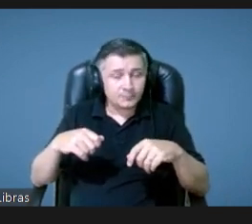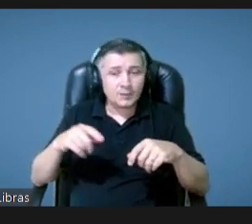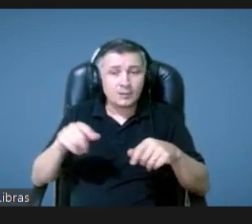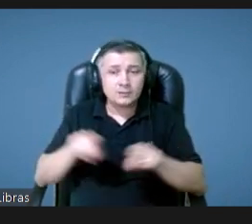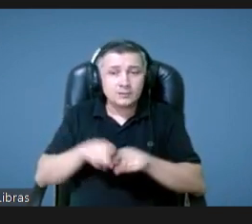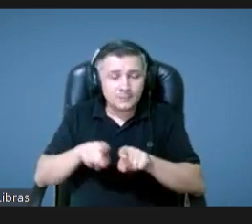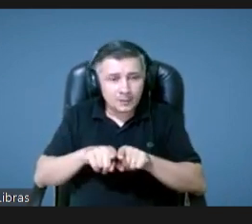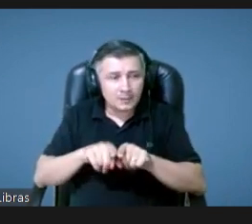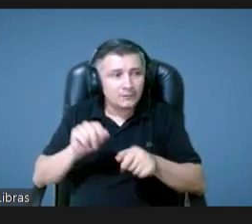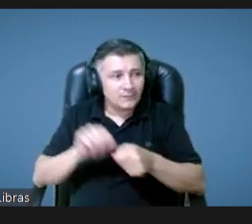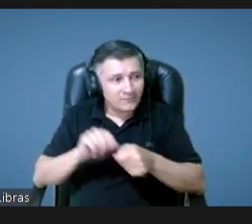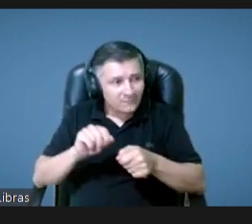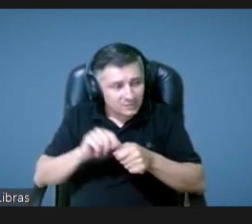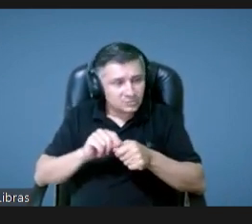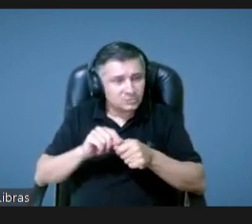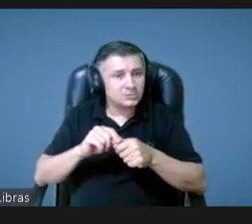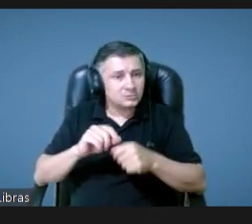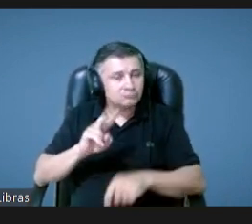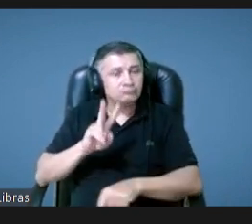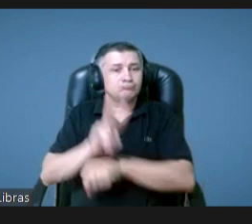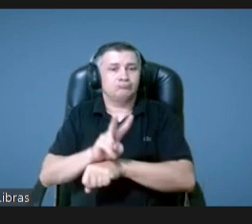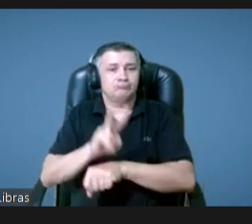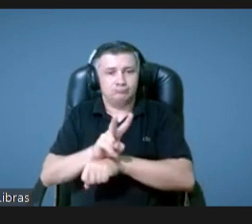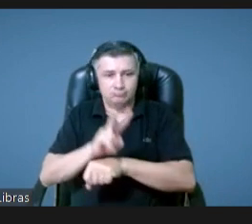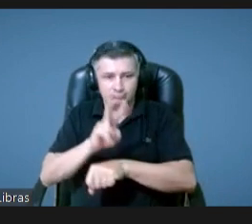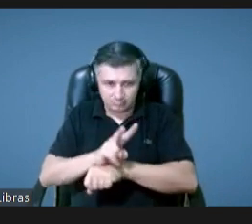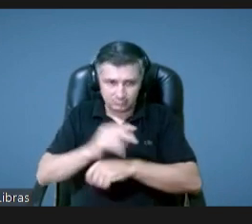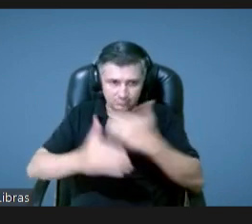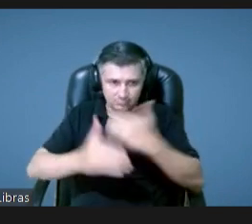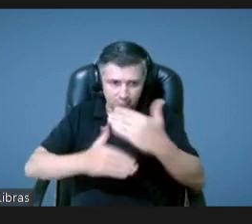and instead of